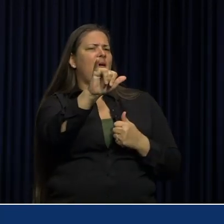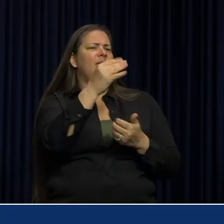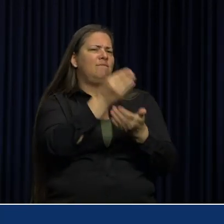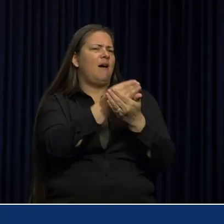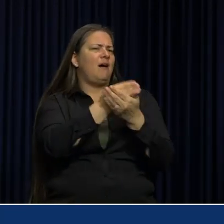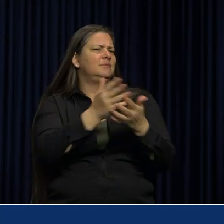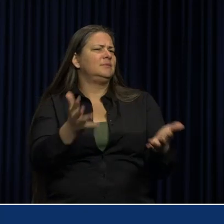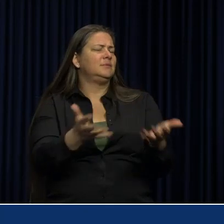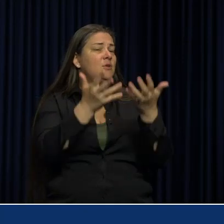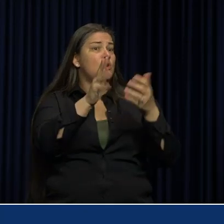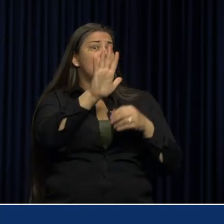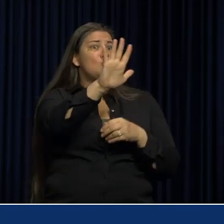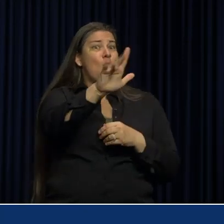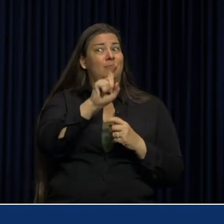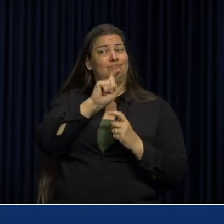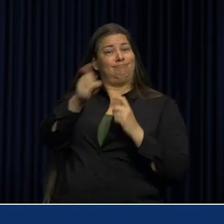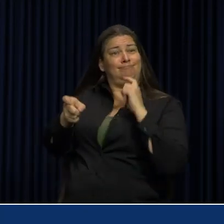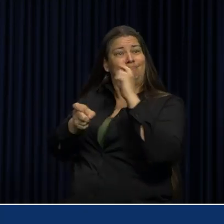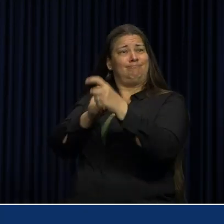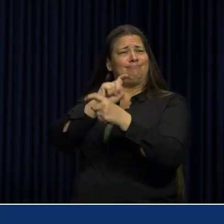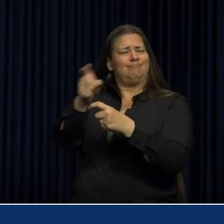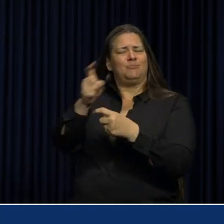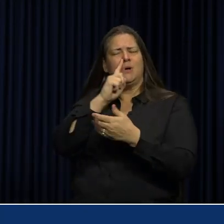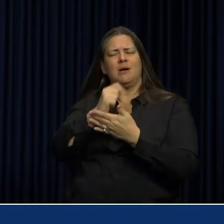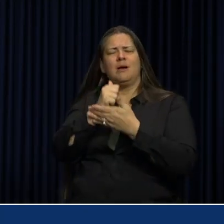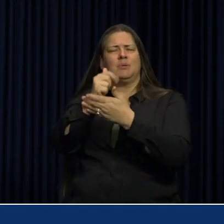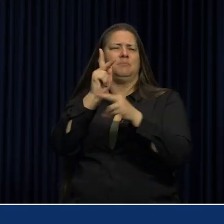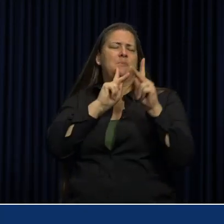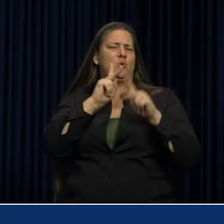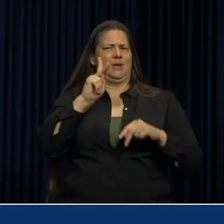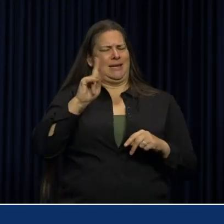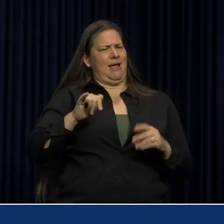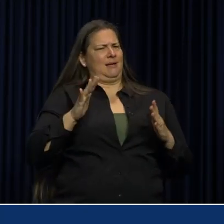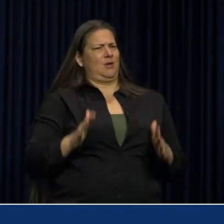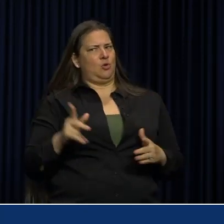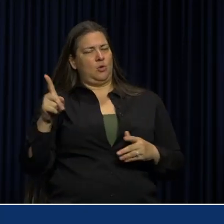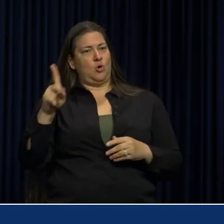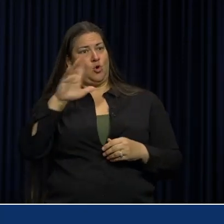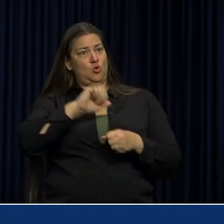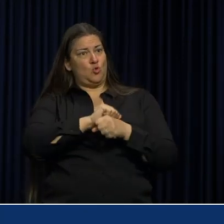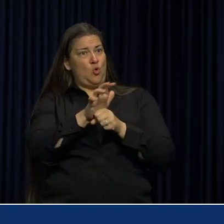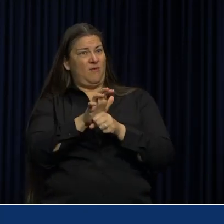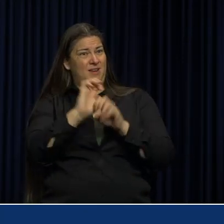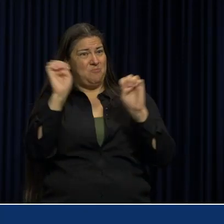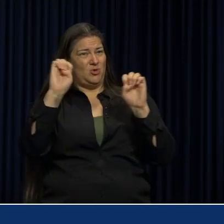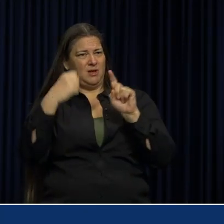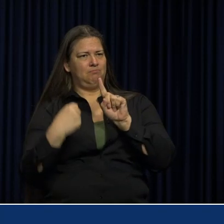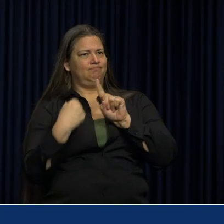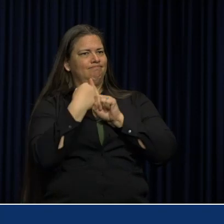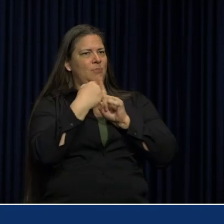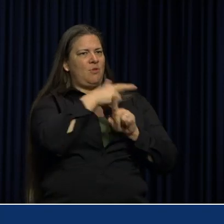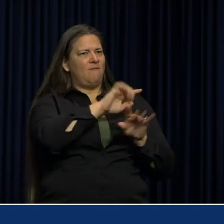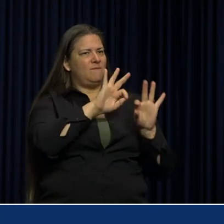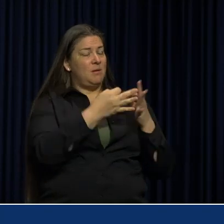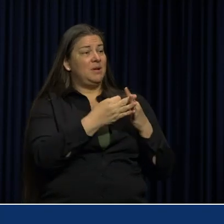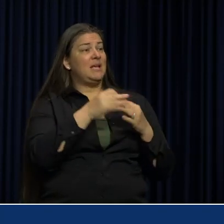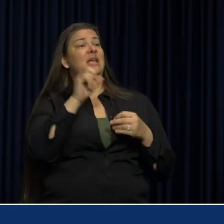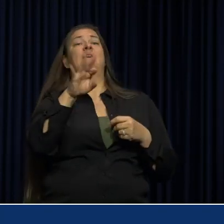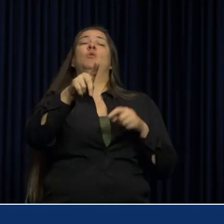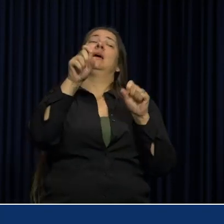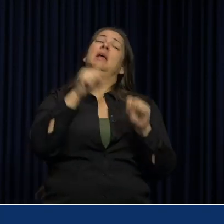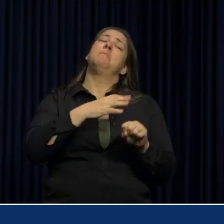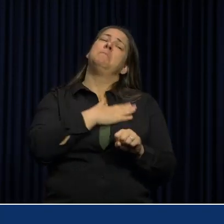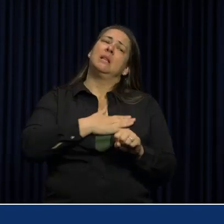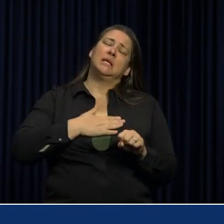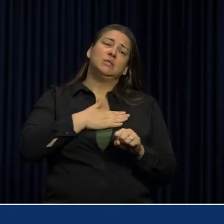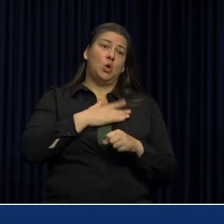contribution provides assistance to Kentuckians who have been financially impacted by the COVID-19 emergency. So if you can, please